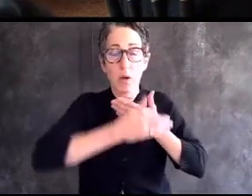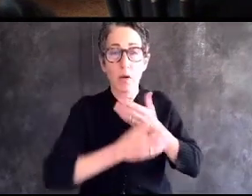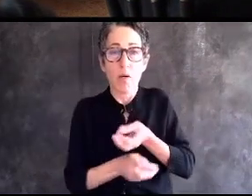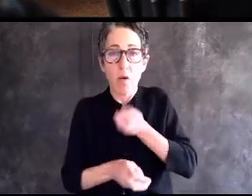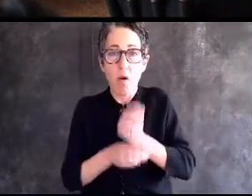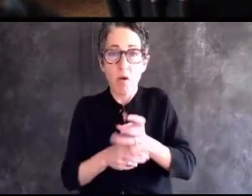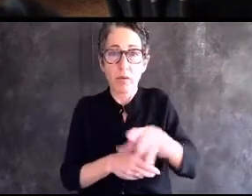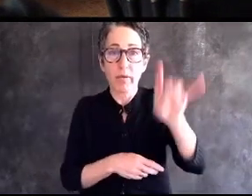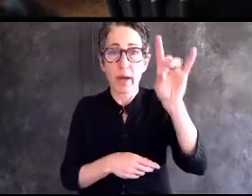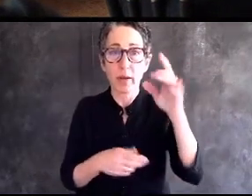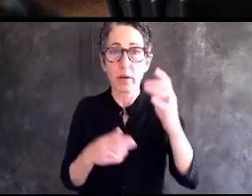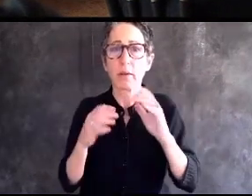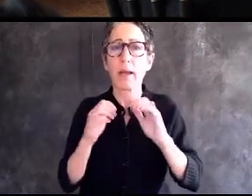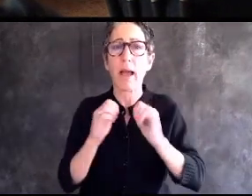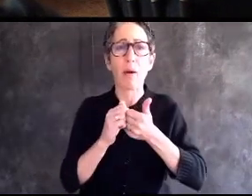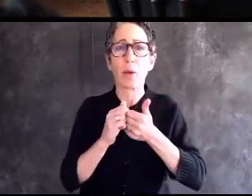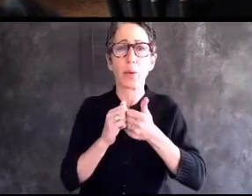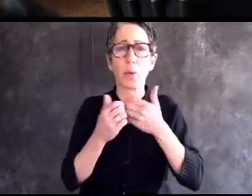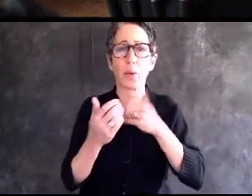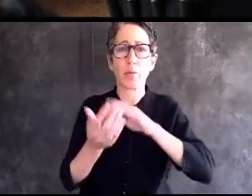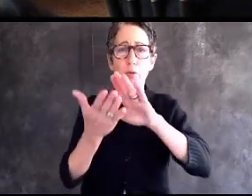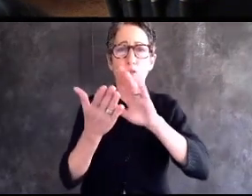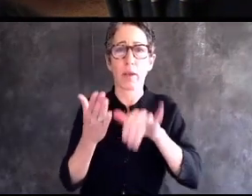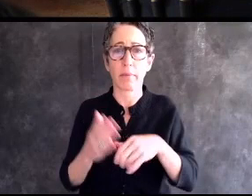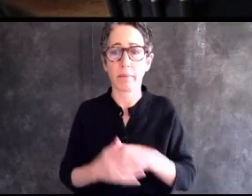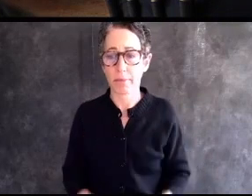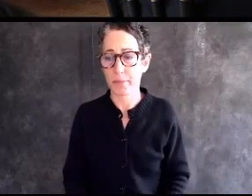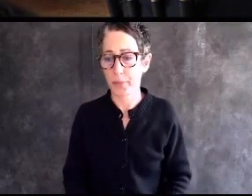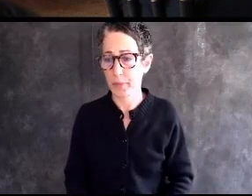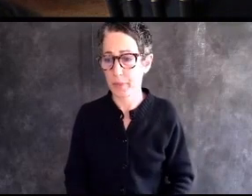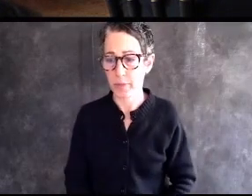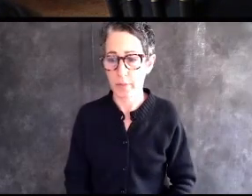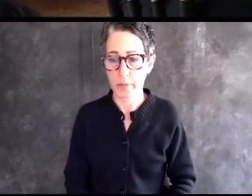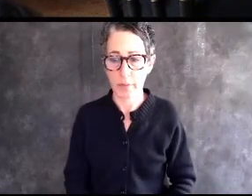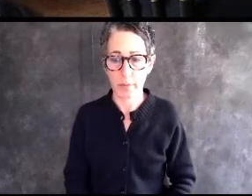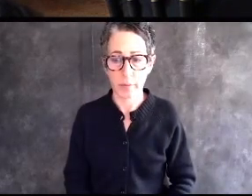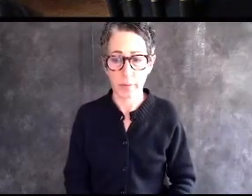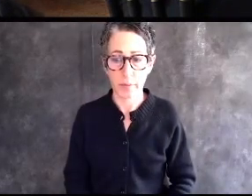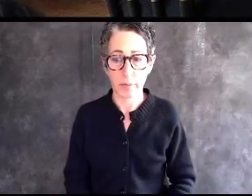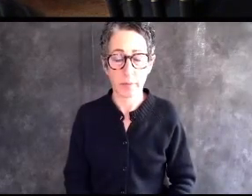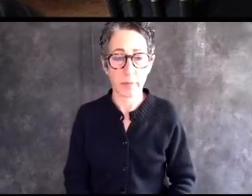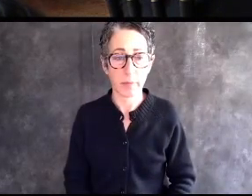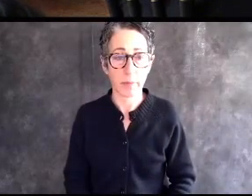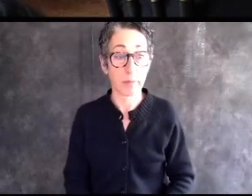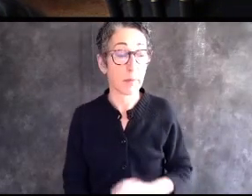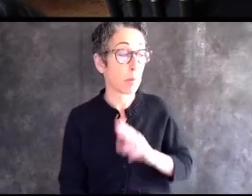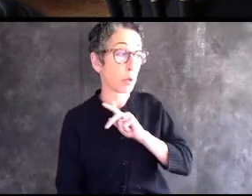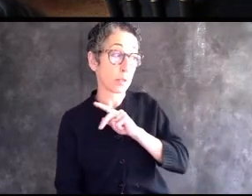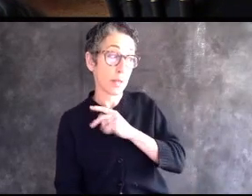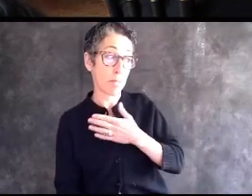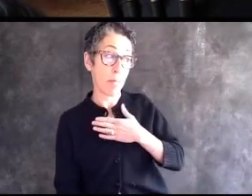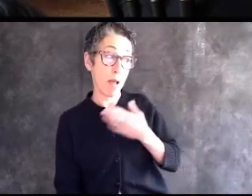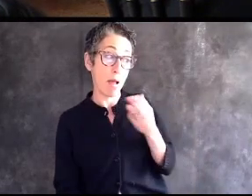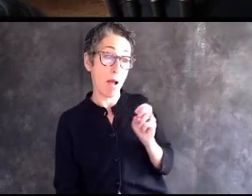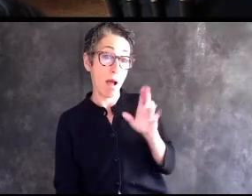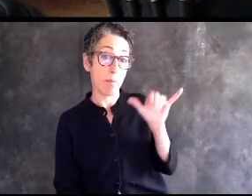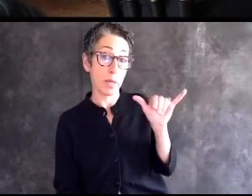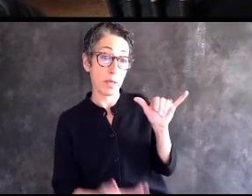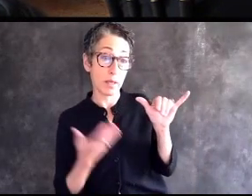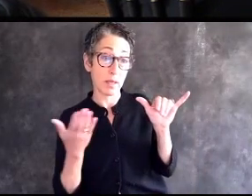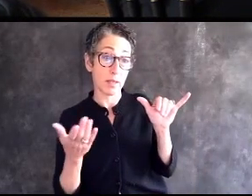great question. So, personally, my hobby for many years is called troll